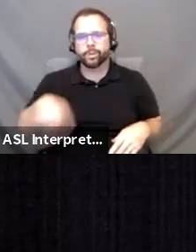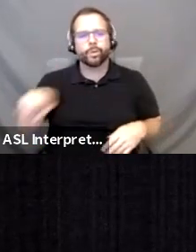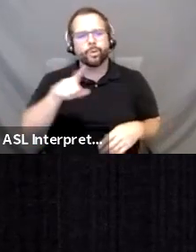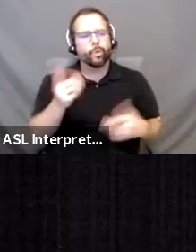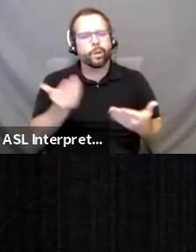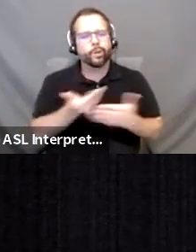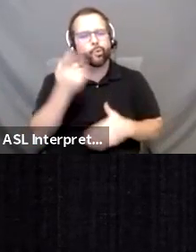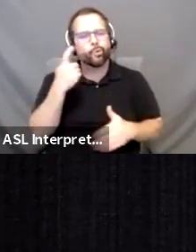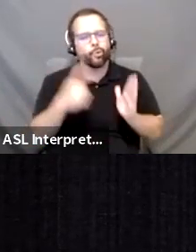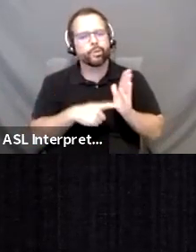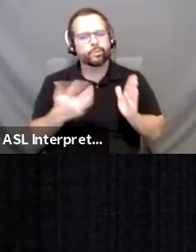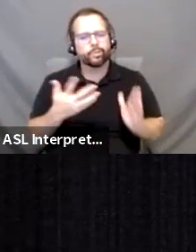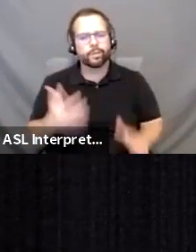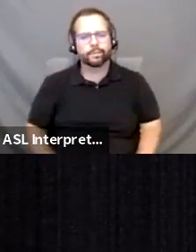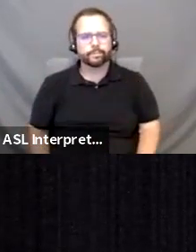or